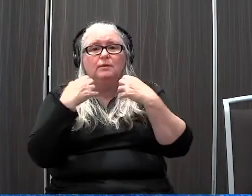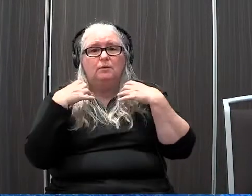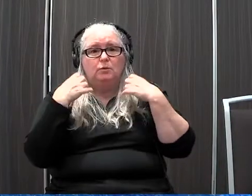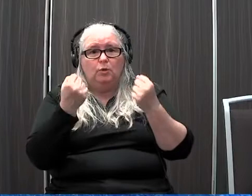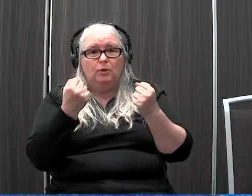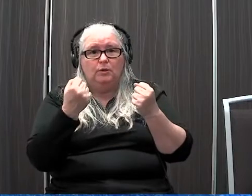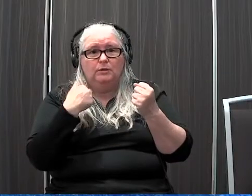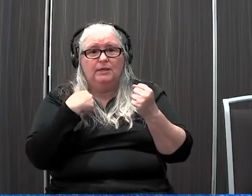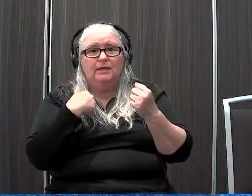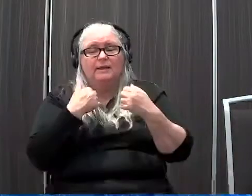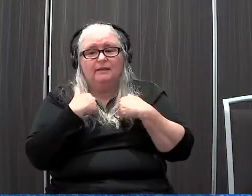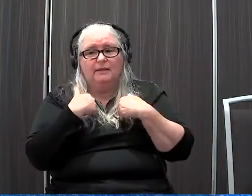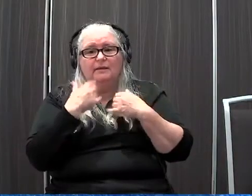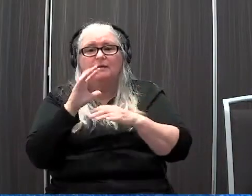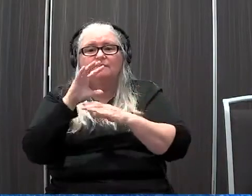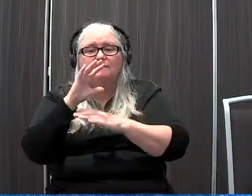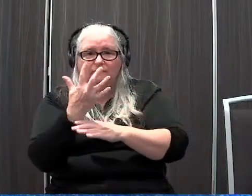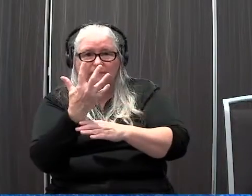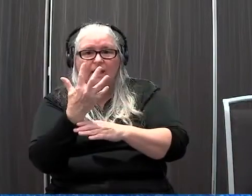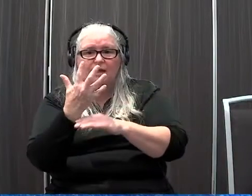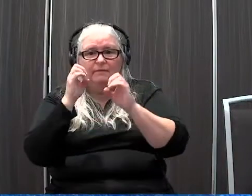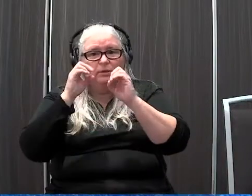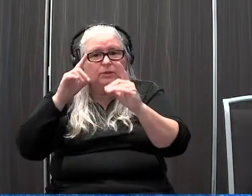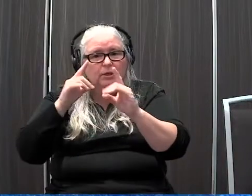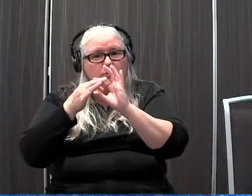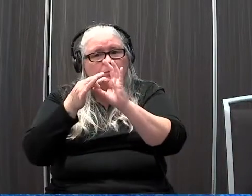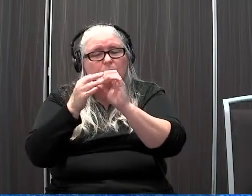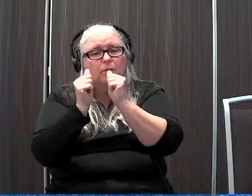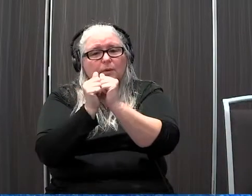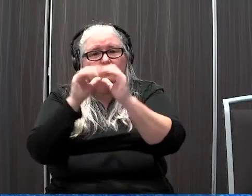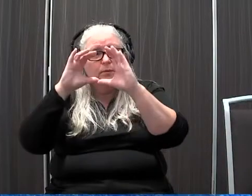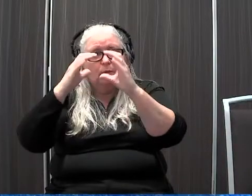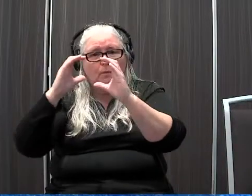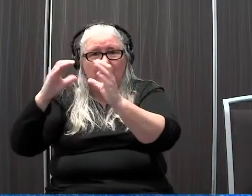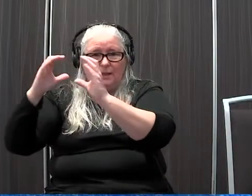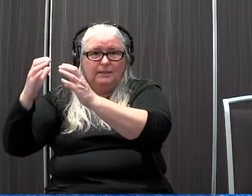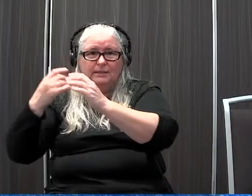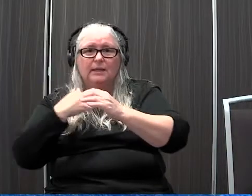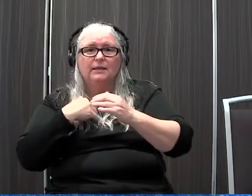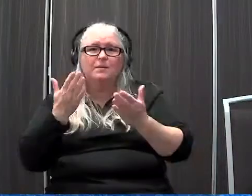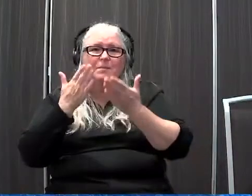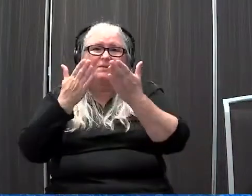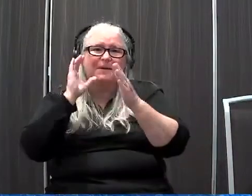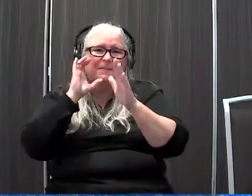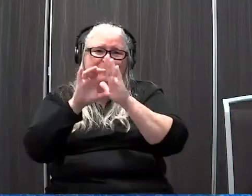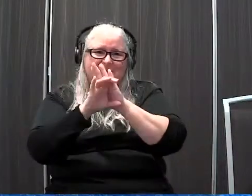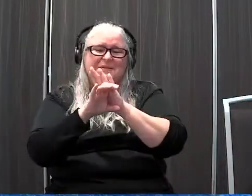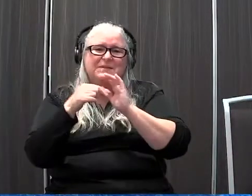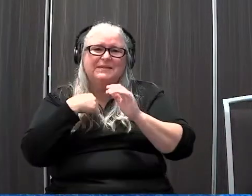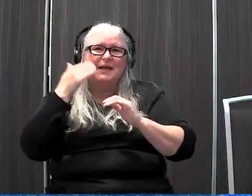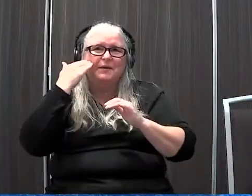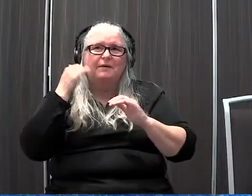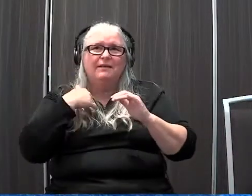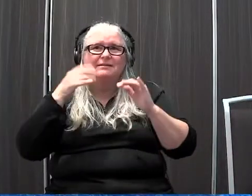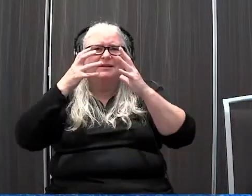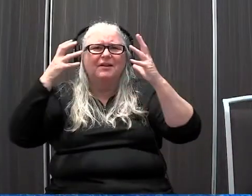5 educationally relevant domains. And I'll be providing some pictures of the checklist because I know that's kind of abstract to be able to